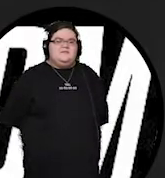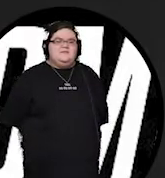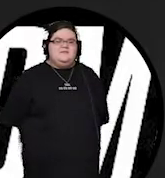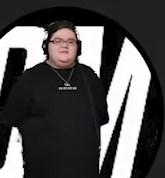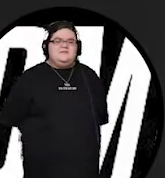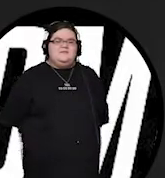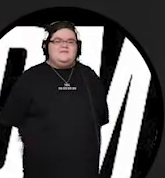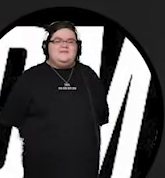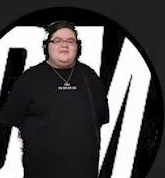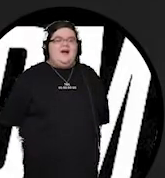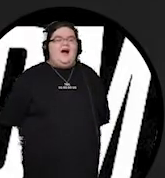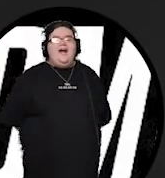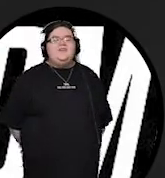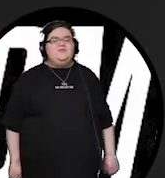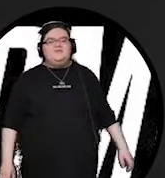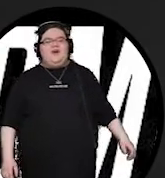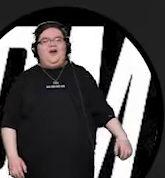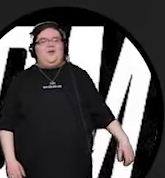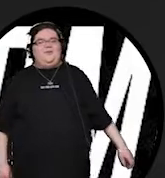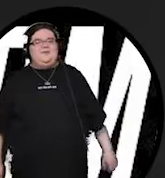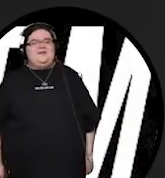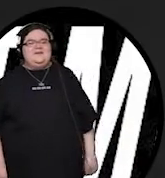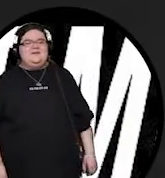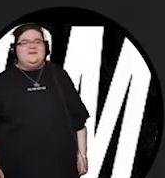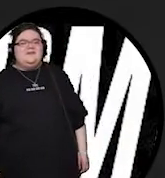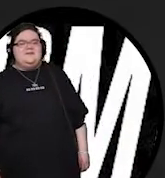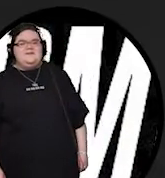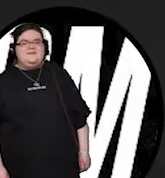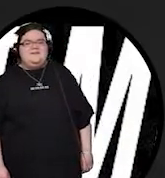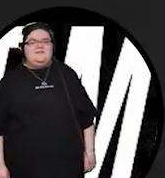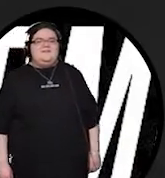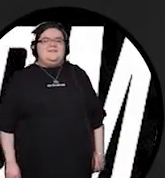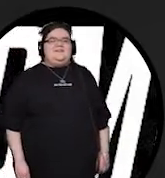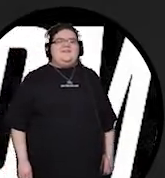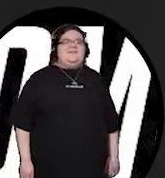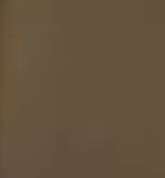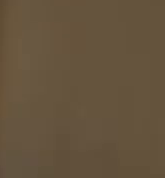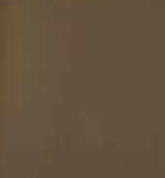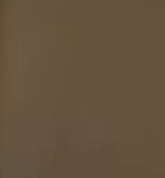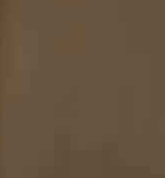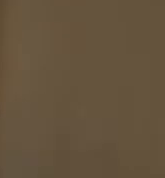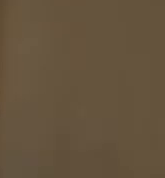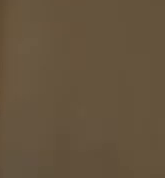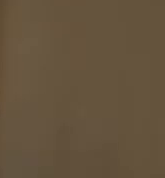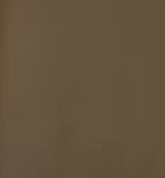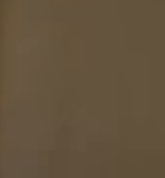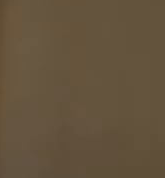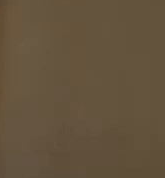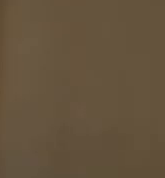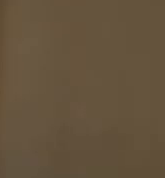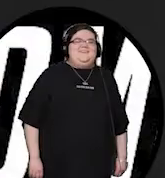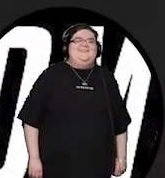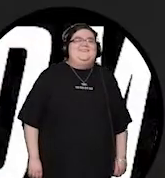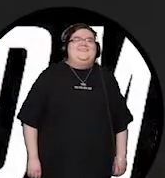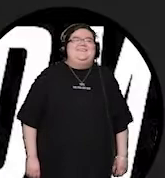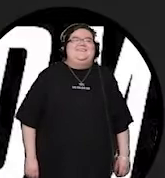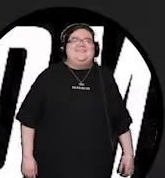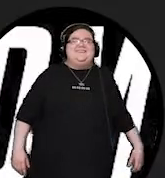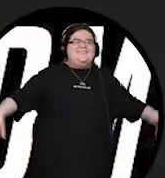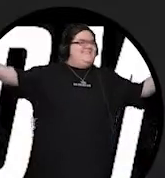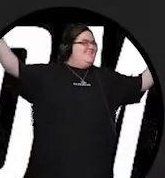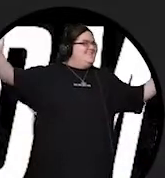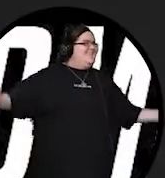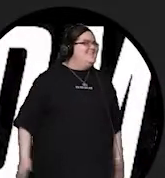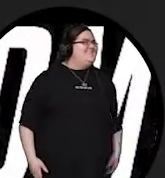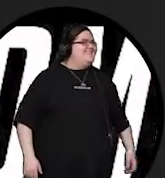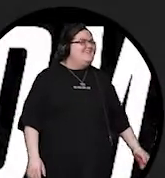He's fucking as well. What is people doing? I don't know. People want to go to gym to practice a fuck, you know. I don't. I've never seen this. Maybe the gym is just a very horny place. Yeah, have a look. Yeah.